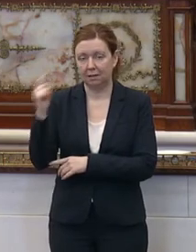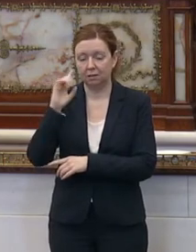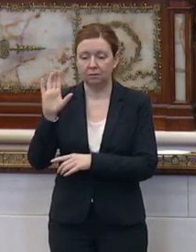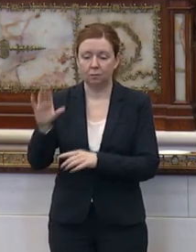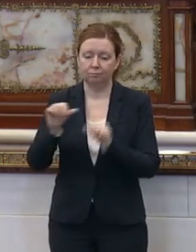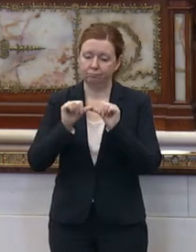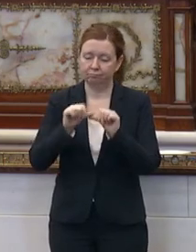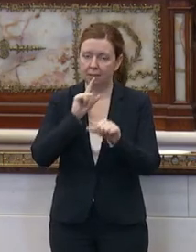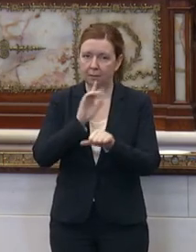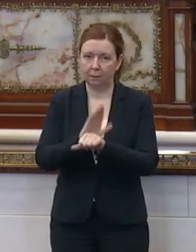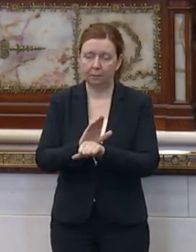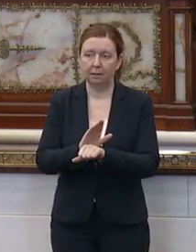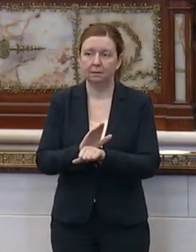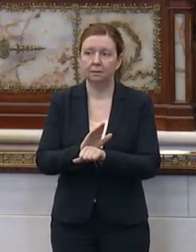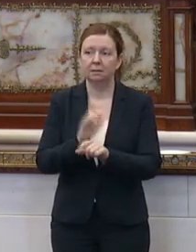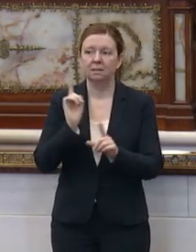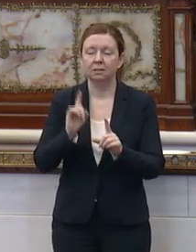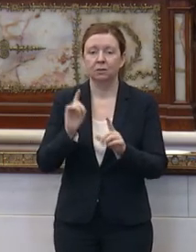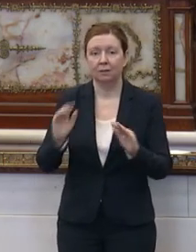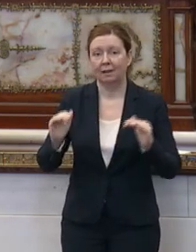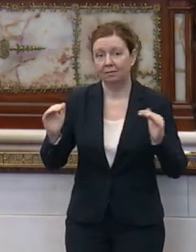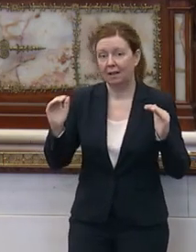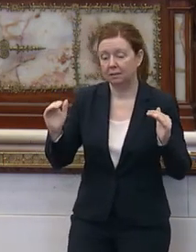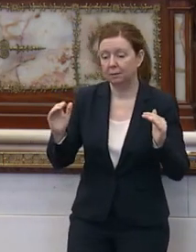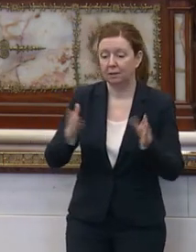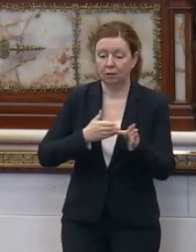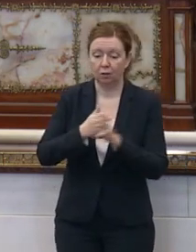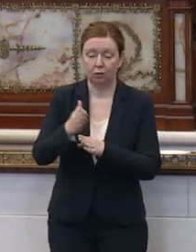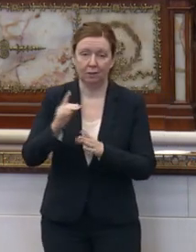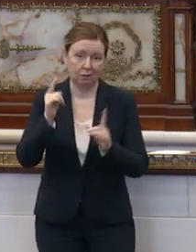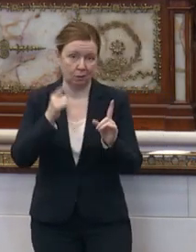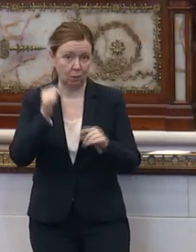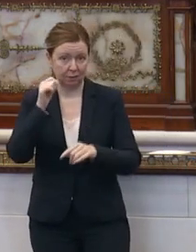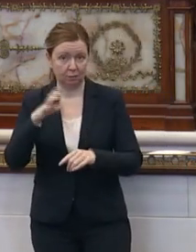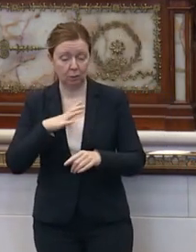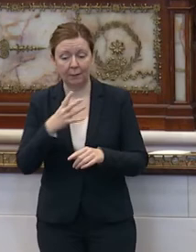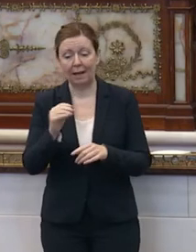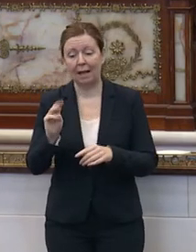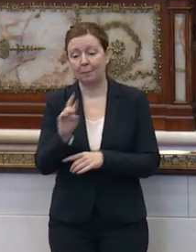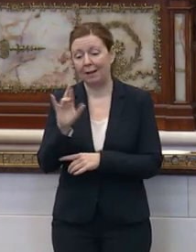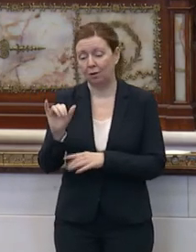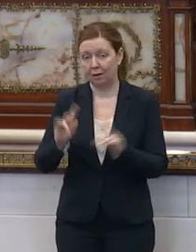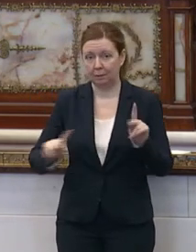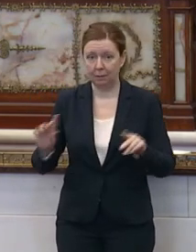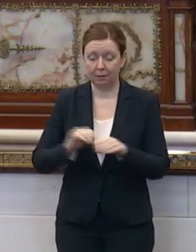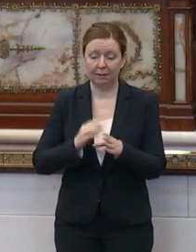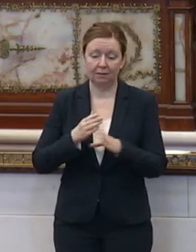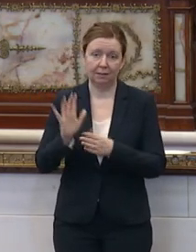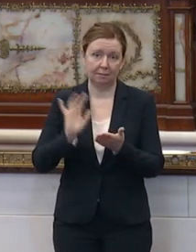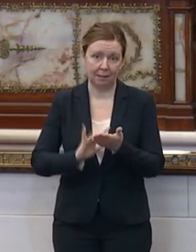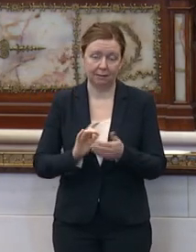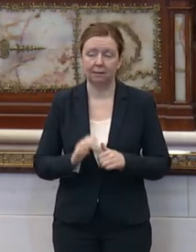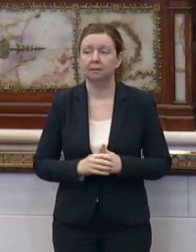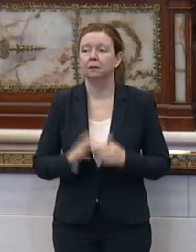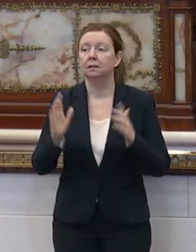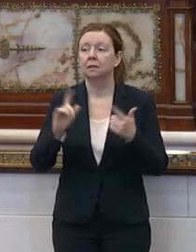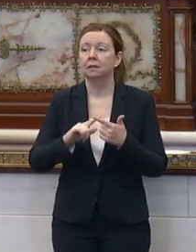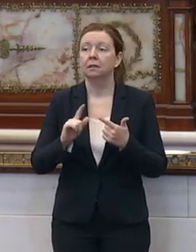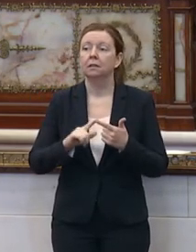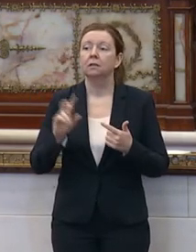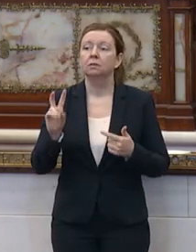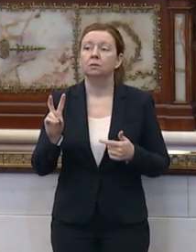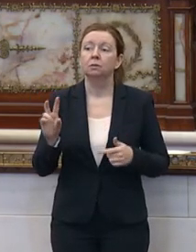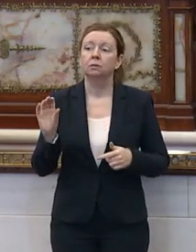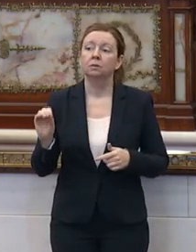her unwavering commitment to the advancement of the careers and goals of women and minorities in the field of medicine. And resolution